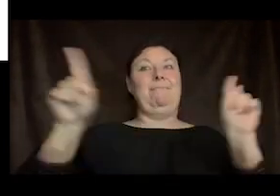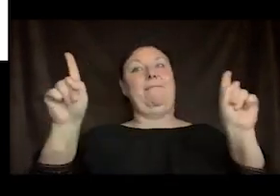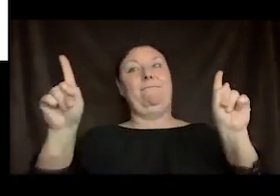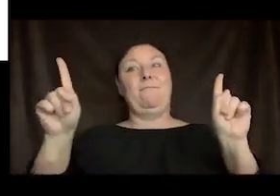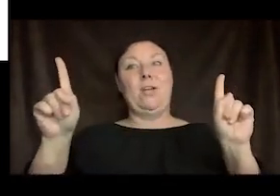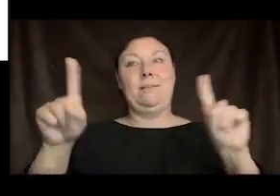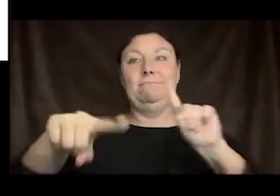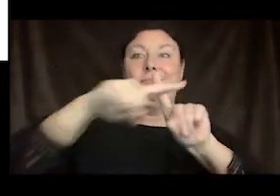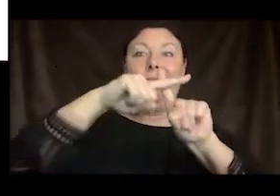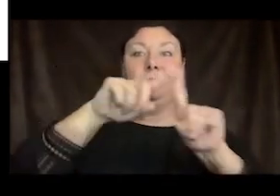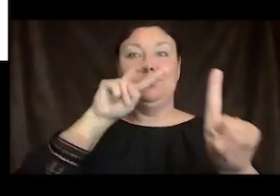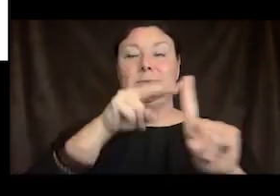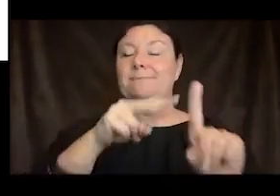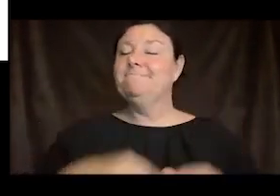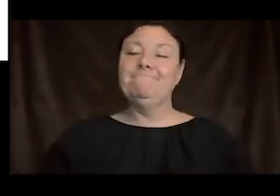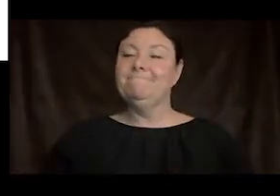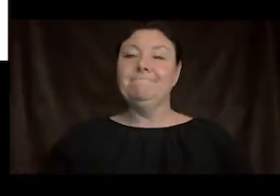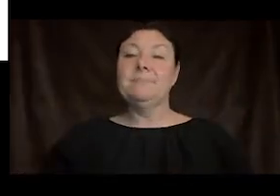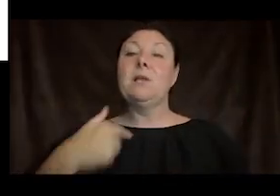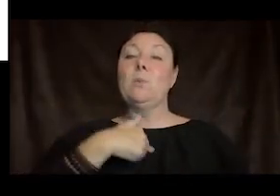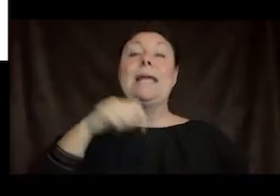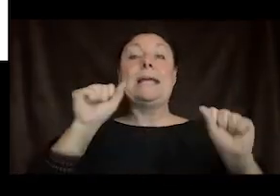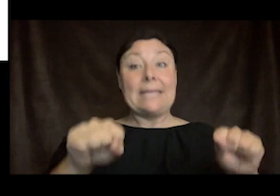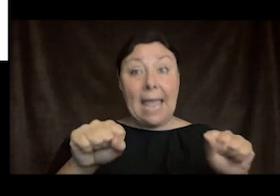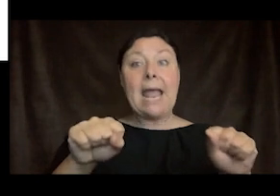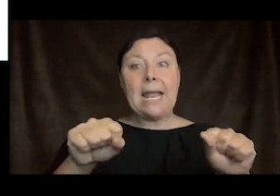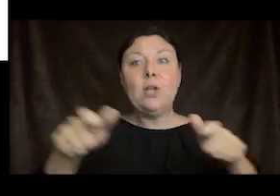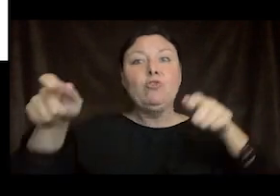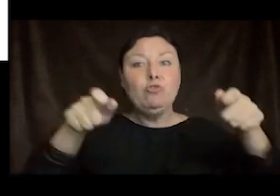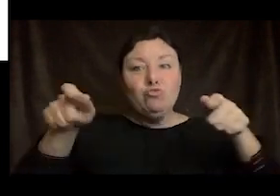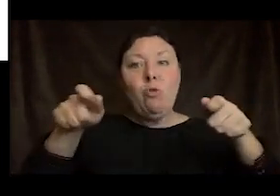be sure that we provided the opportunity.